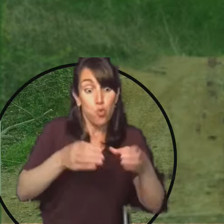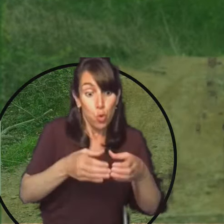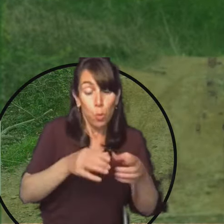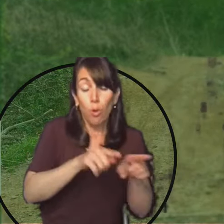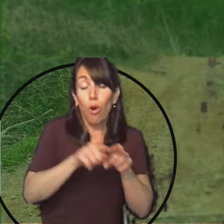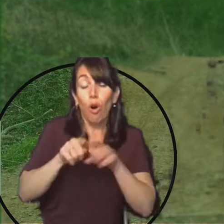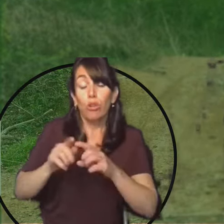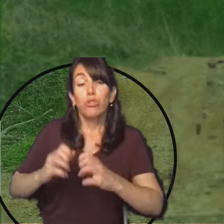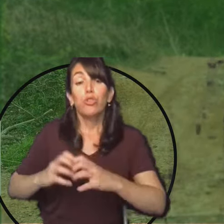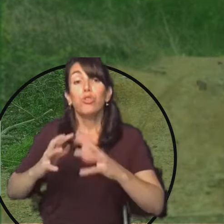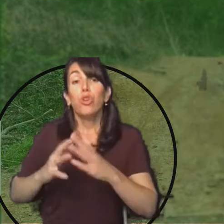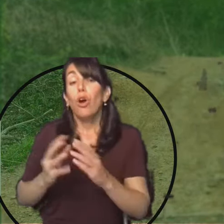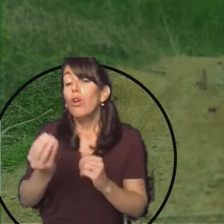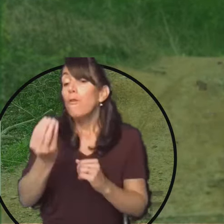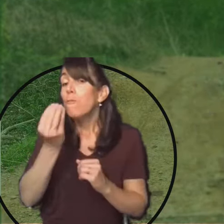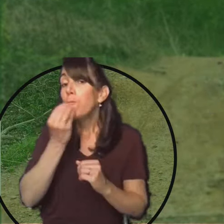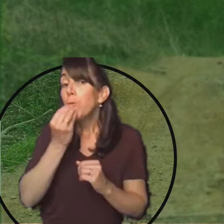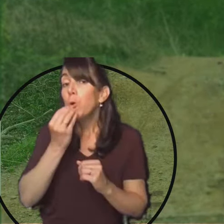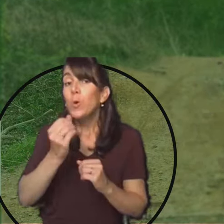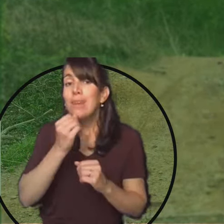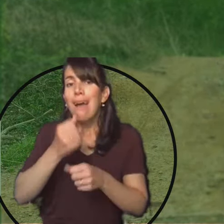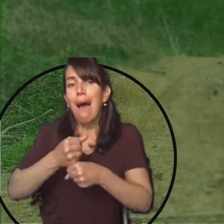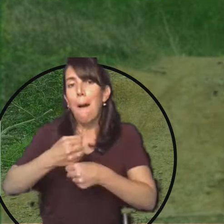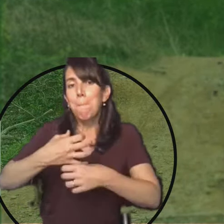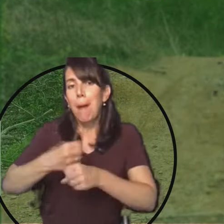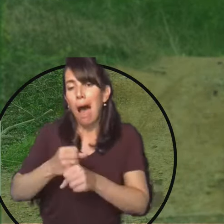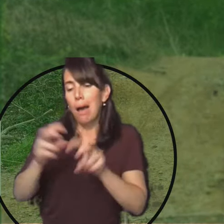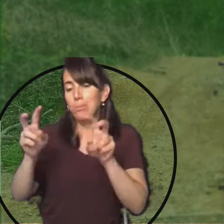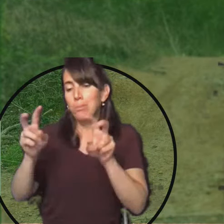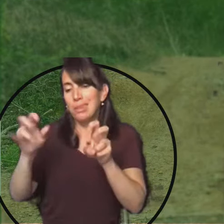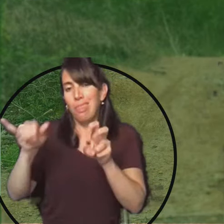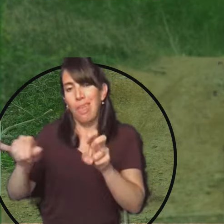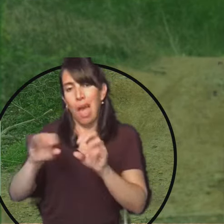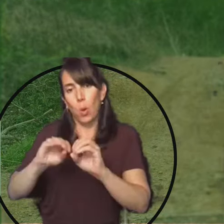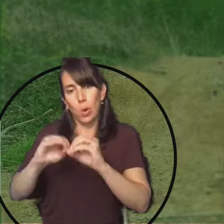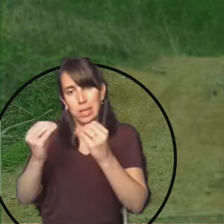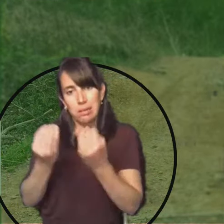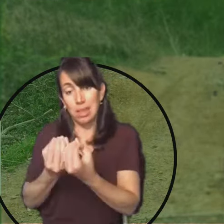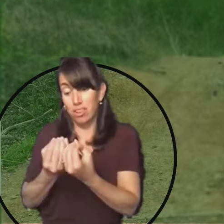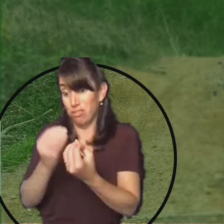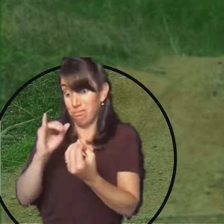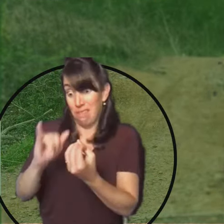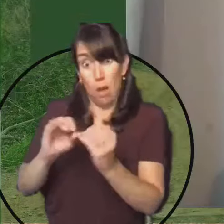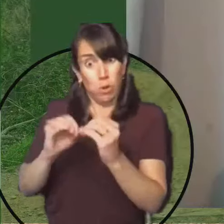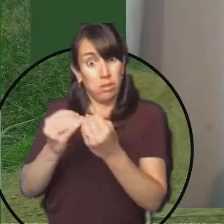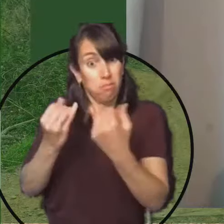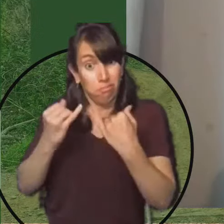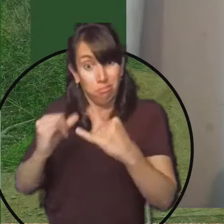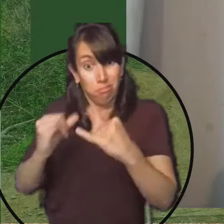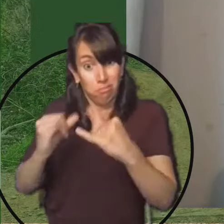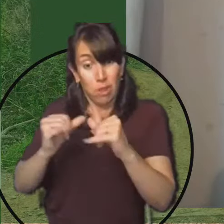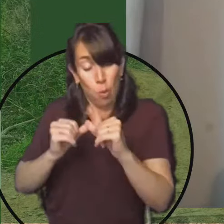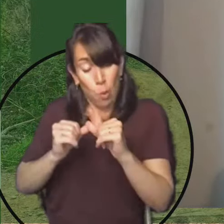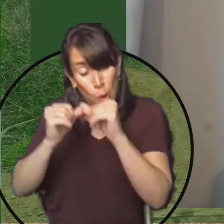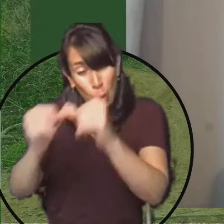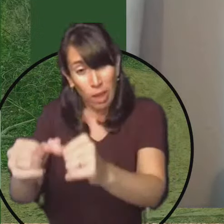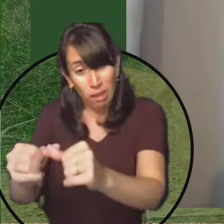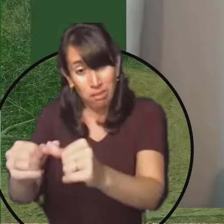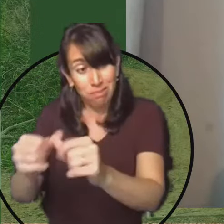was a mutual aid support work, which still is ongoing, and which there was, exactly as Dean was